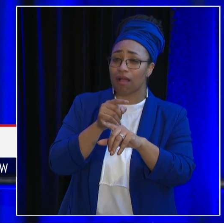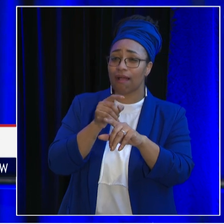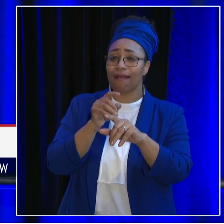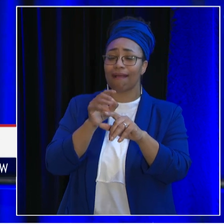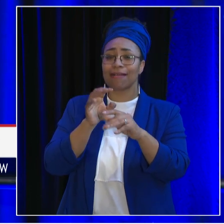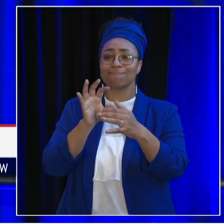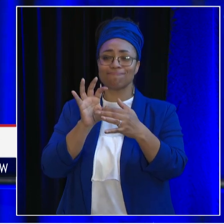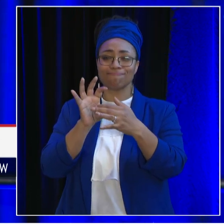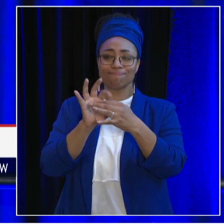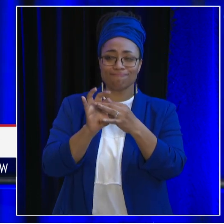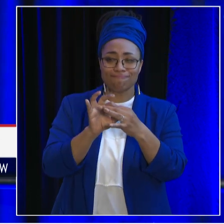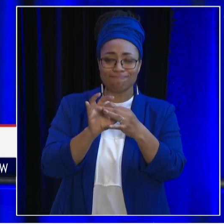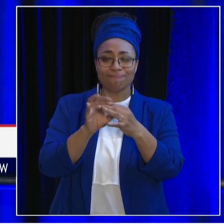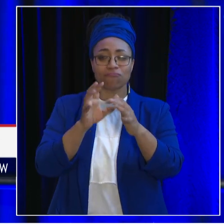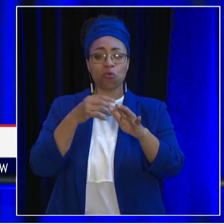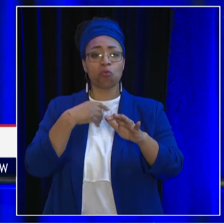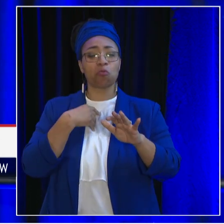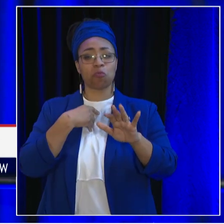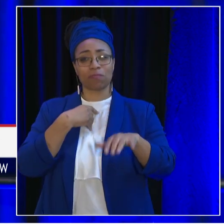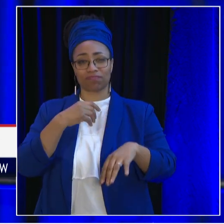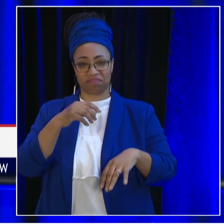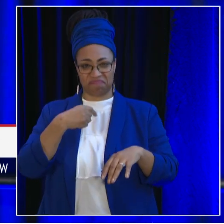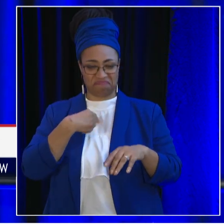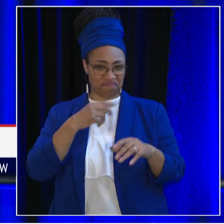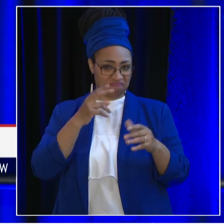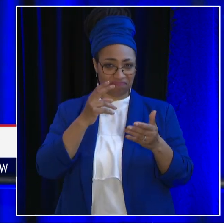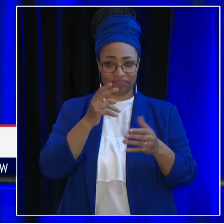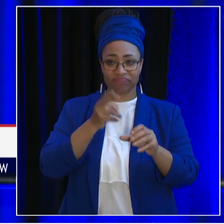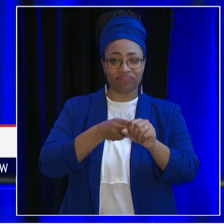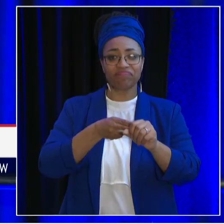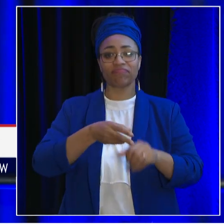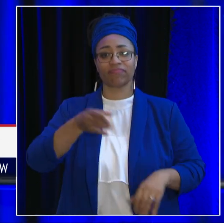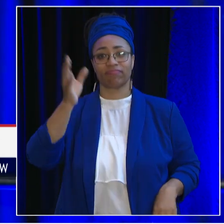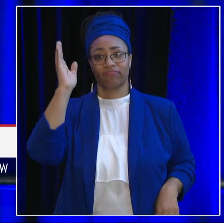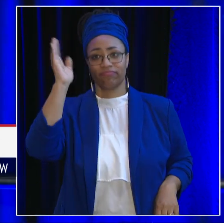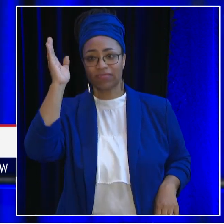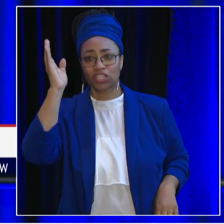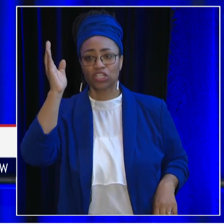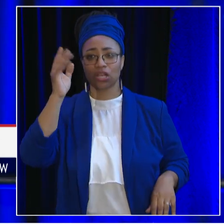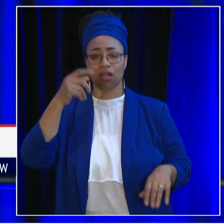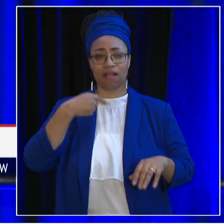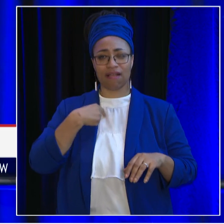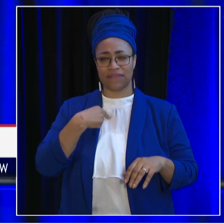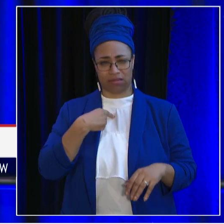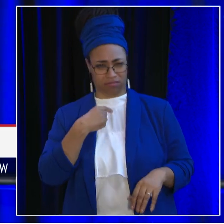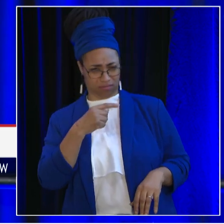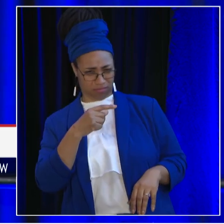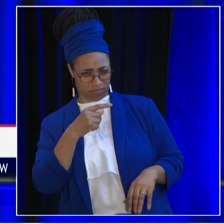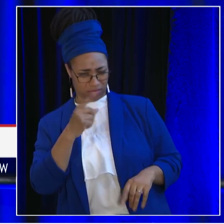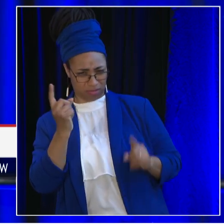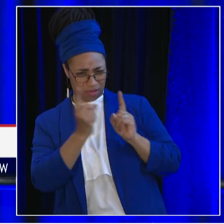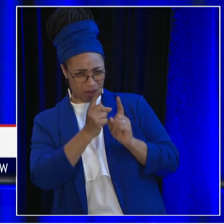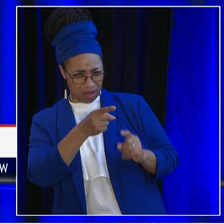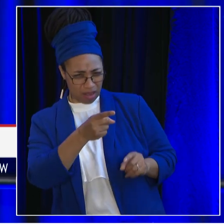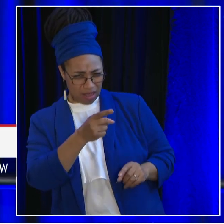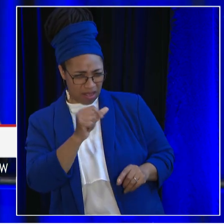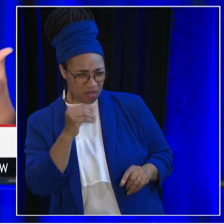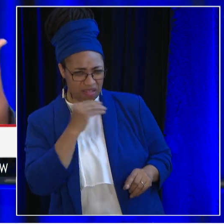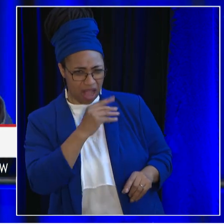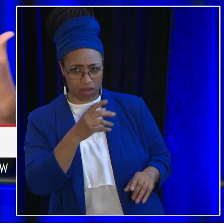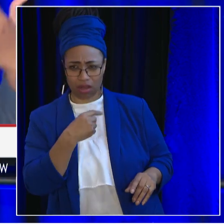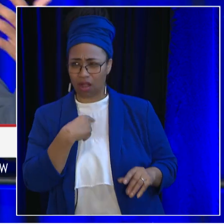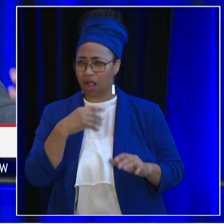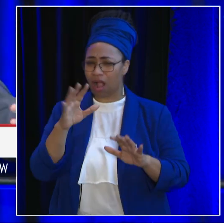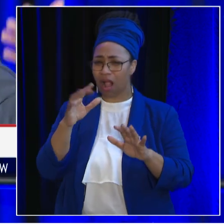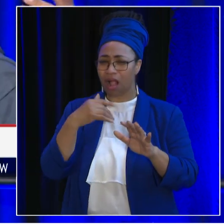came up to me after and said, Maxwell, you're a damn liar. I said, what do you mean? He said, you didn't feel inspired. I told you you're thinking about running for office, and you